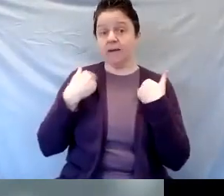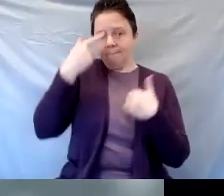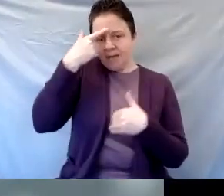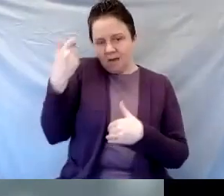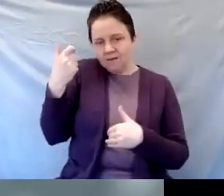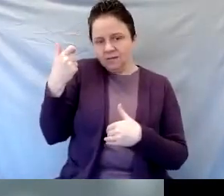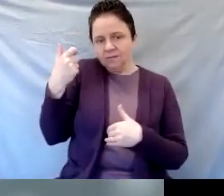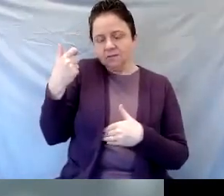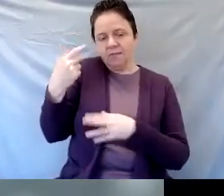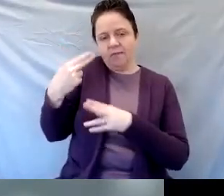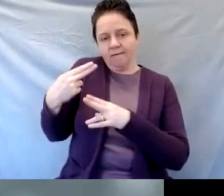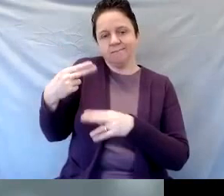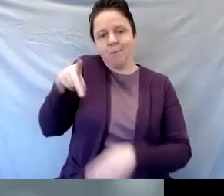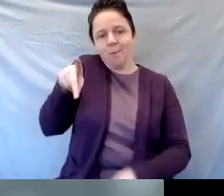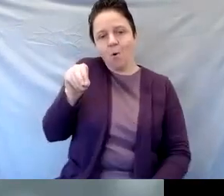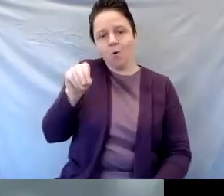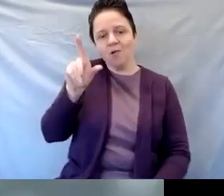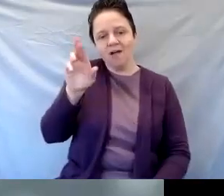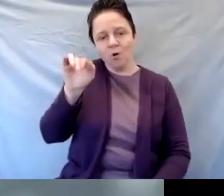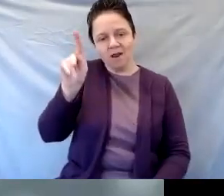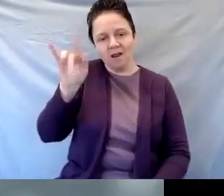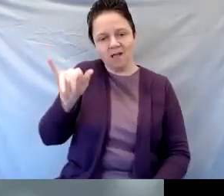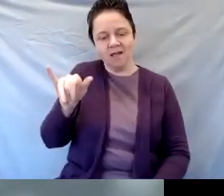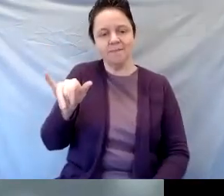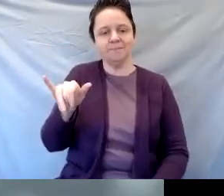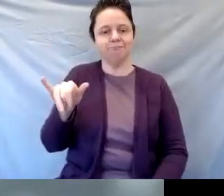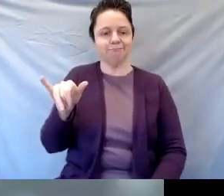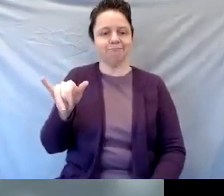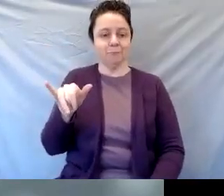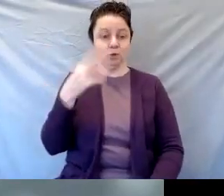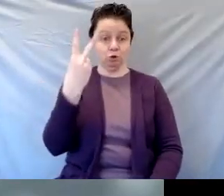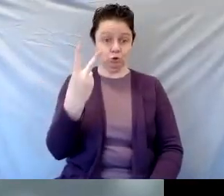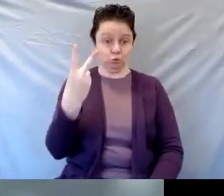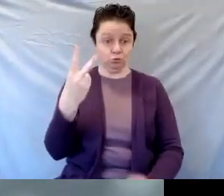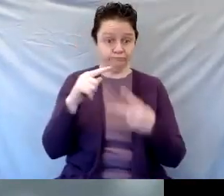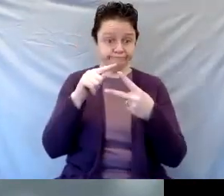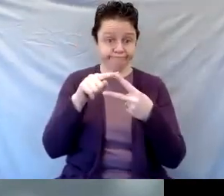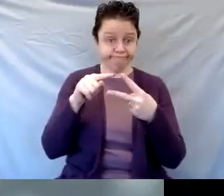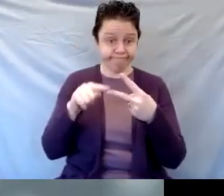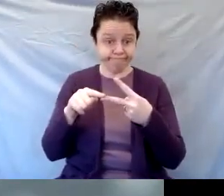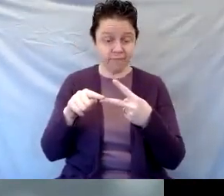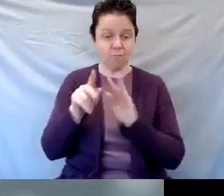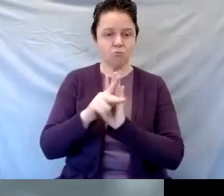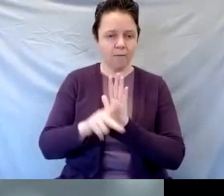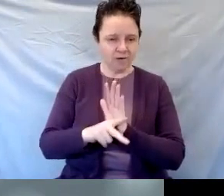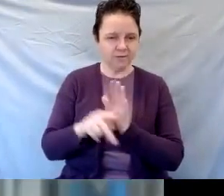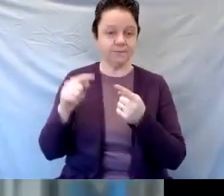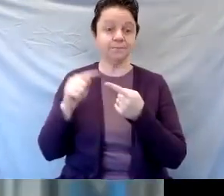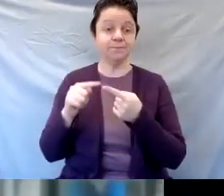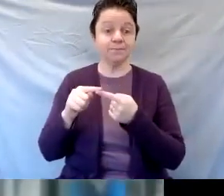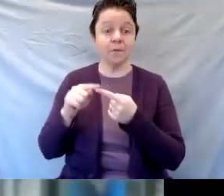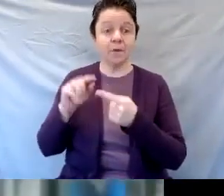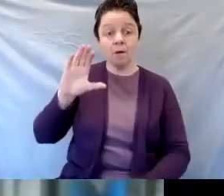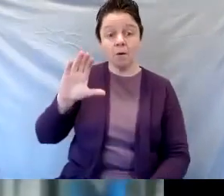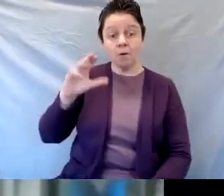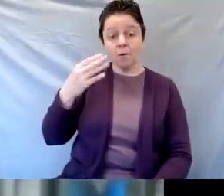the polarity, in addition to seeking its own level and that sort of thing, there's 2 special properties that it gives water. One of